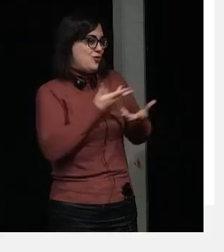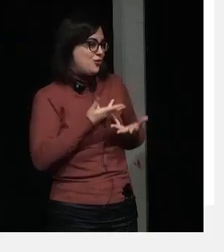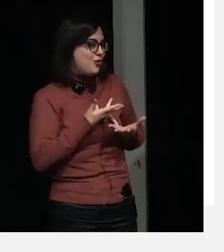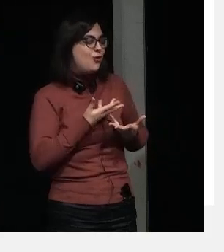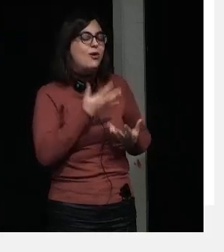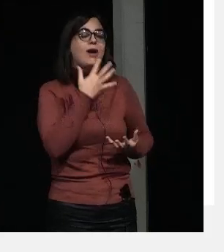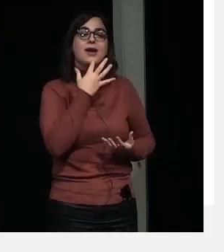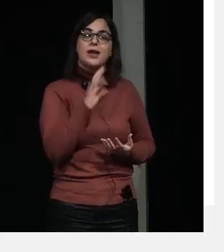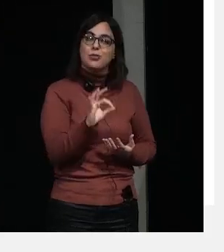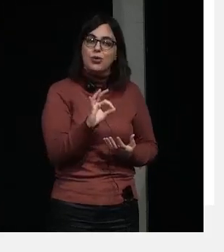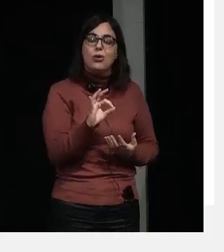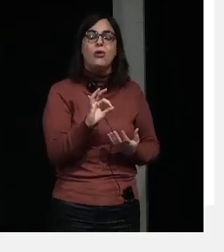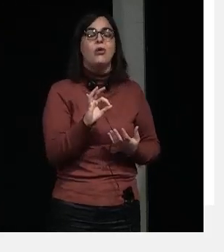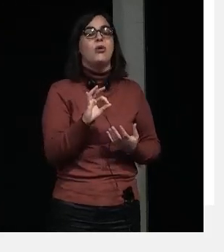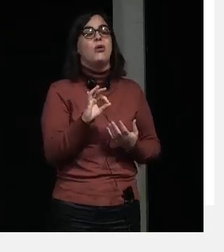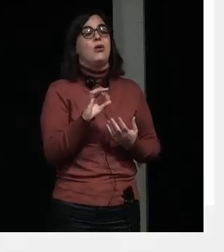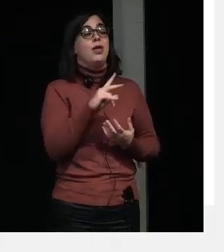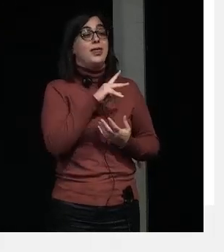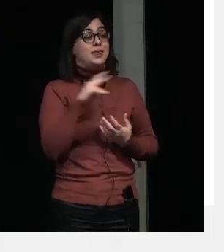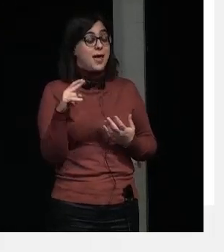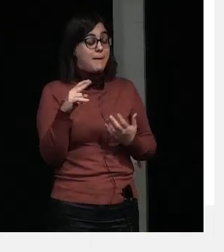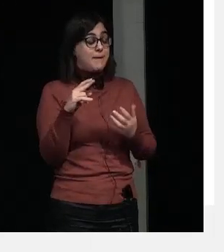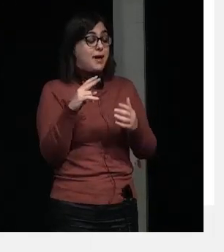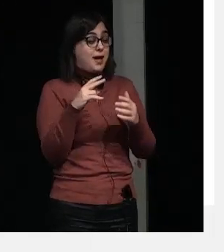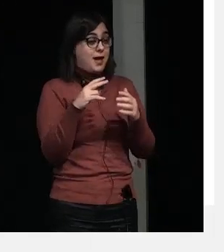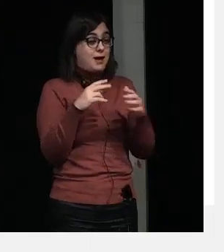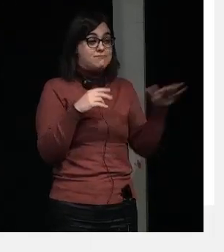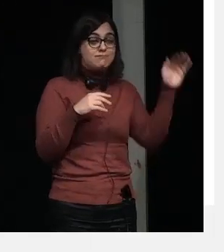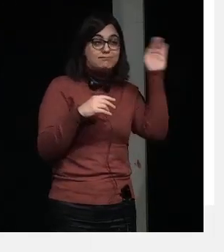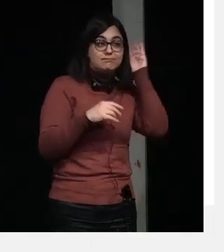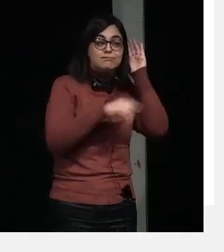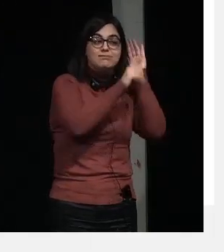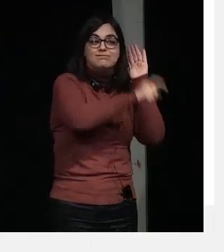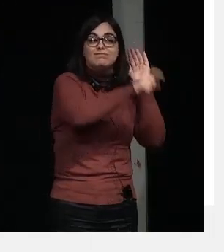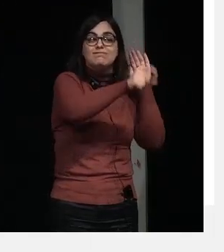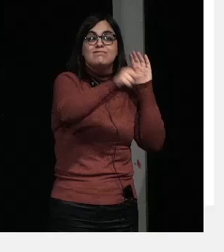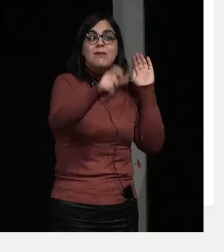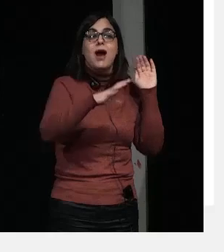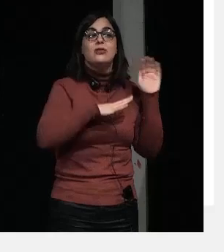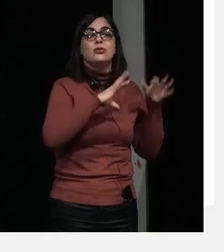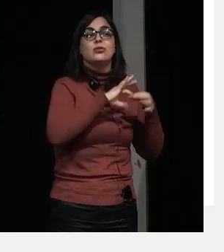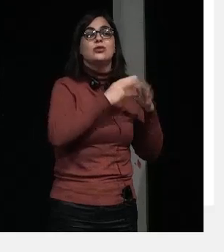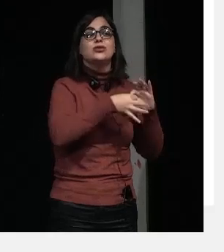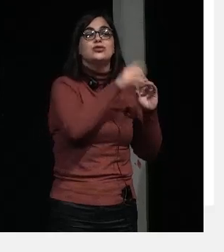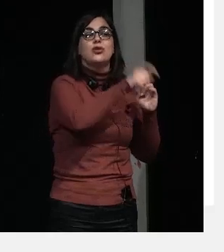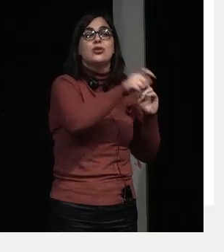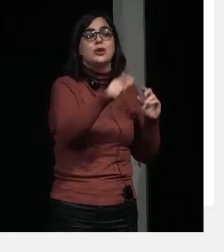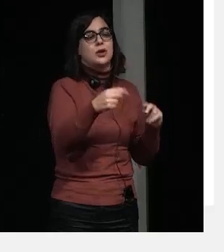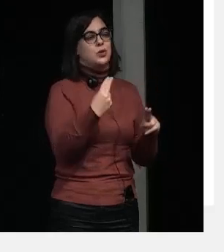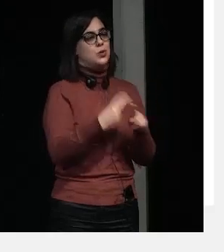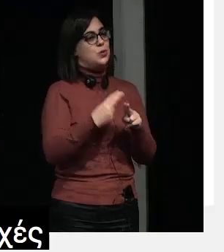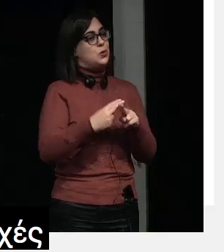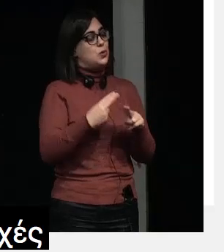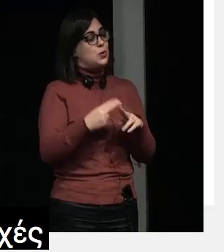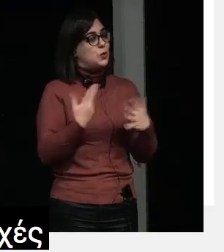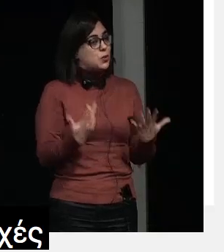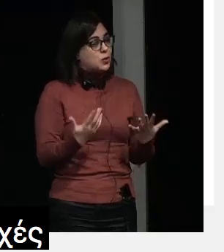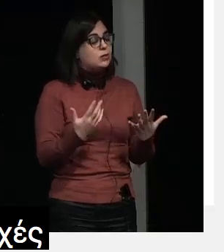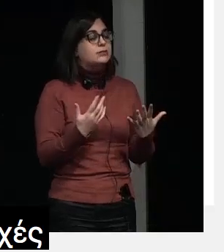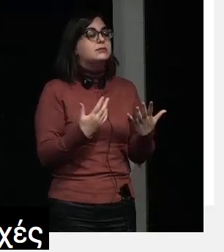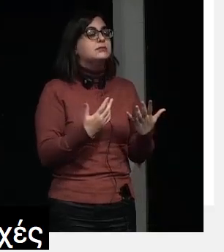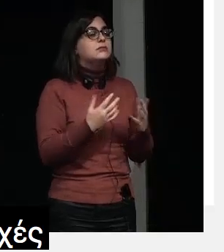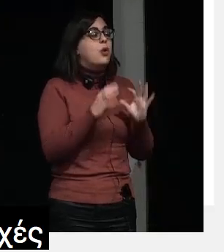so important is listening and really being open to hearing what people say.